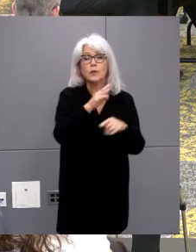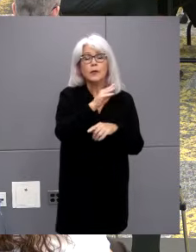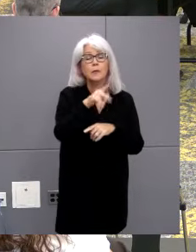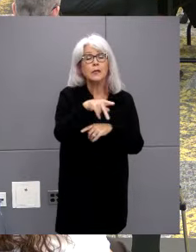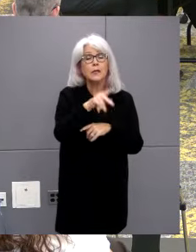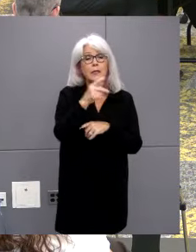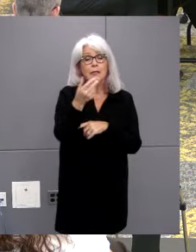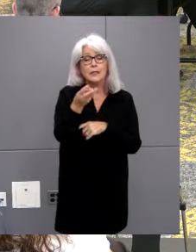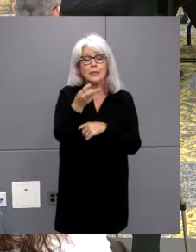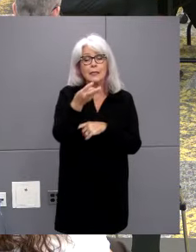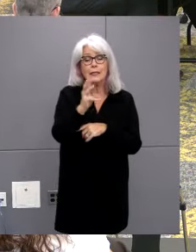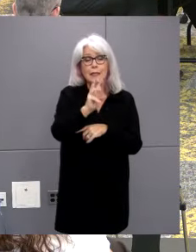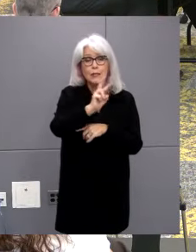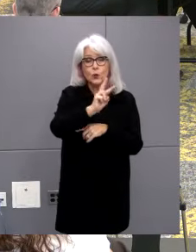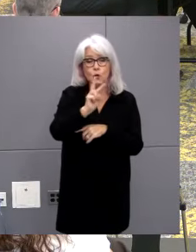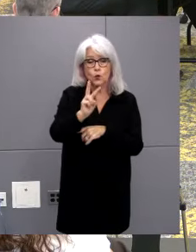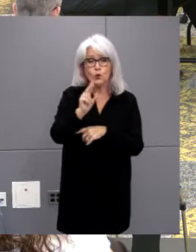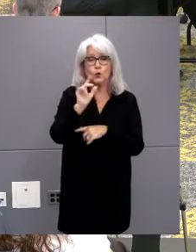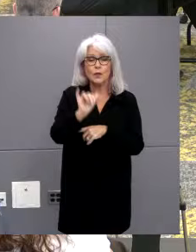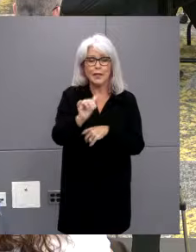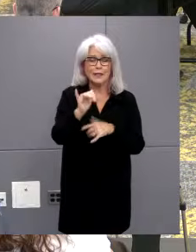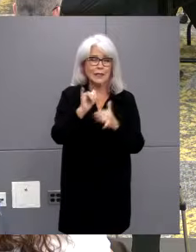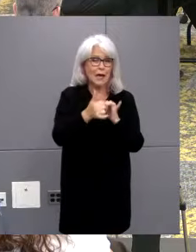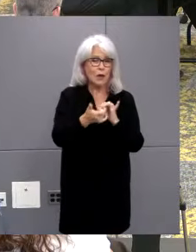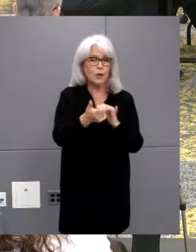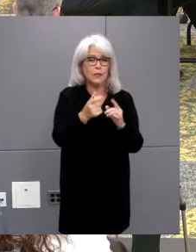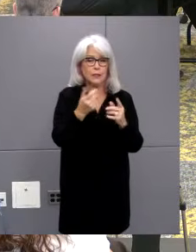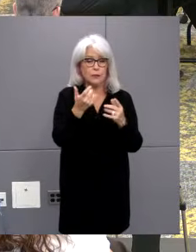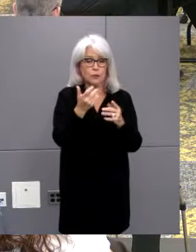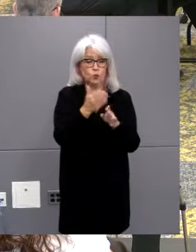1622 as it is currently.